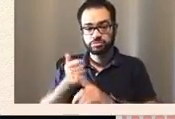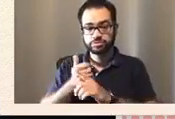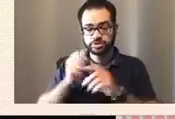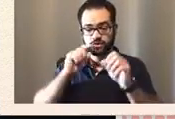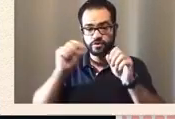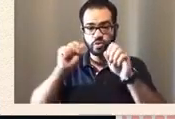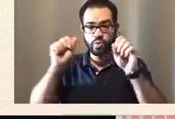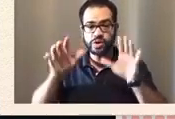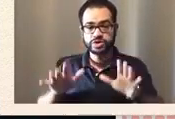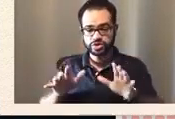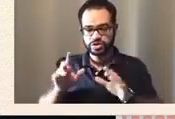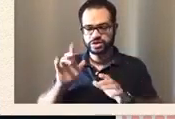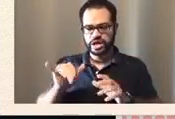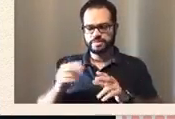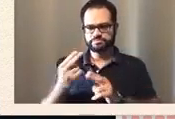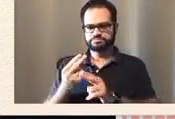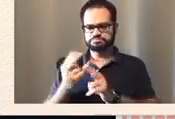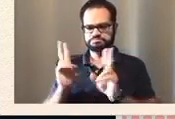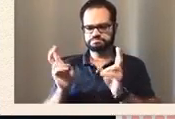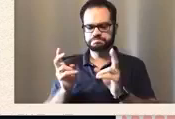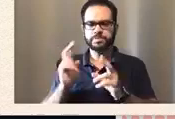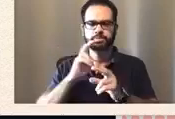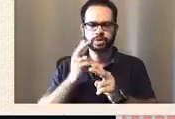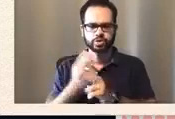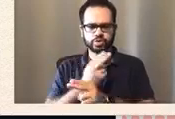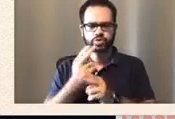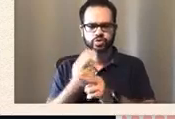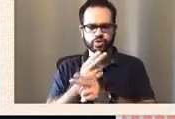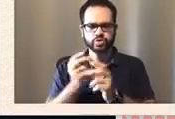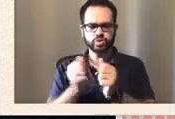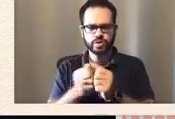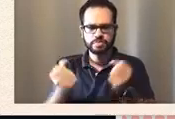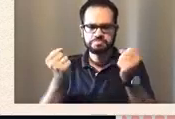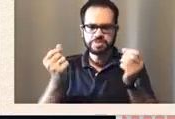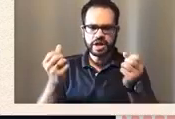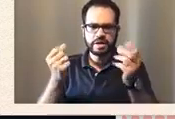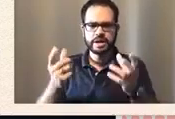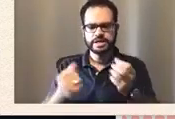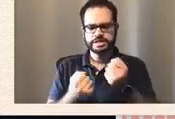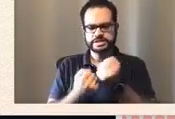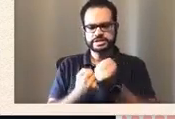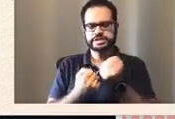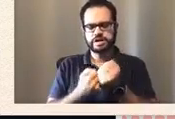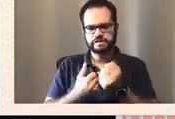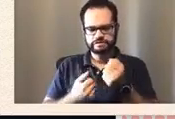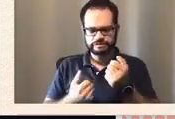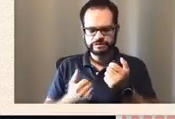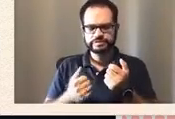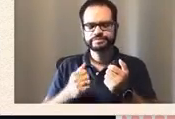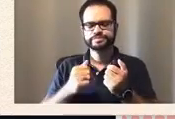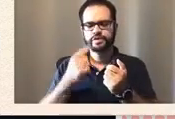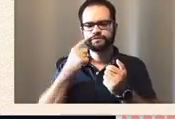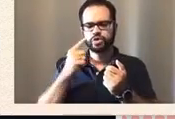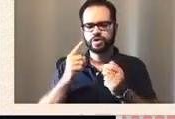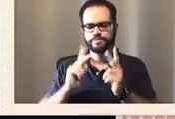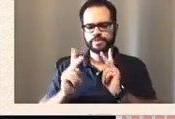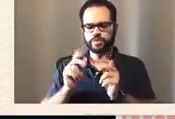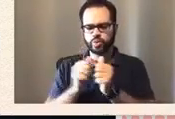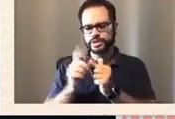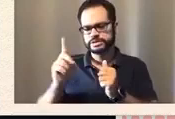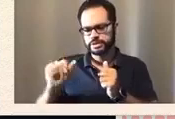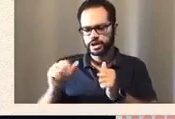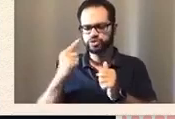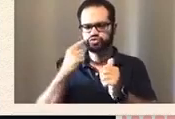by various self-advocates with disabilities like myself to compare what it's like when you have a